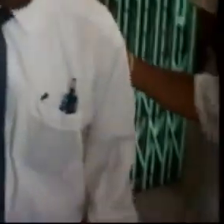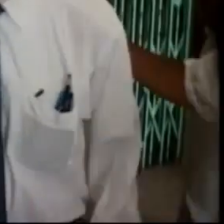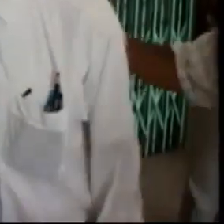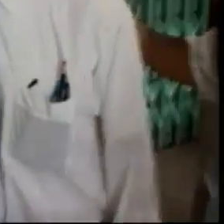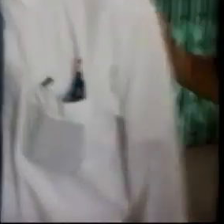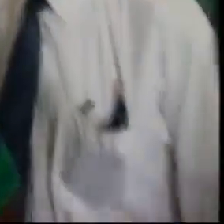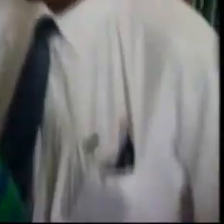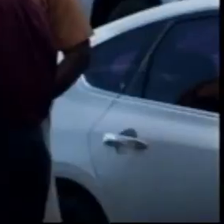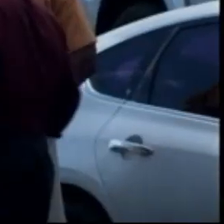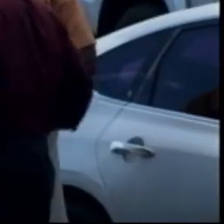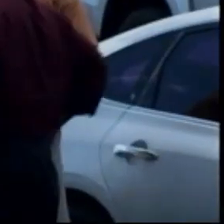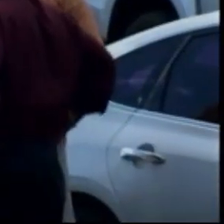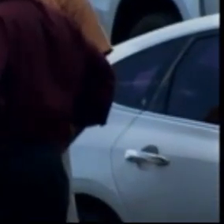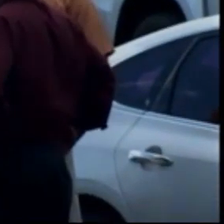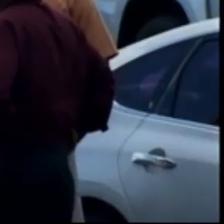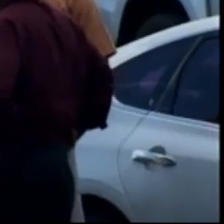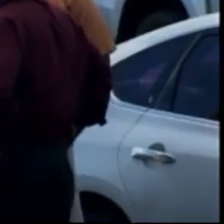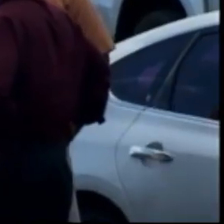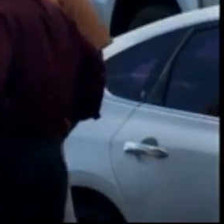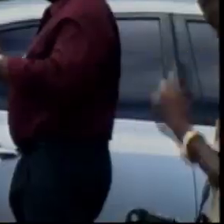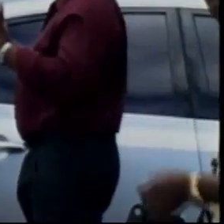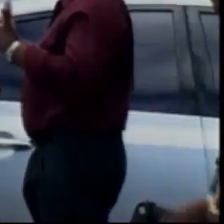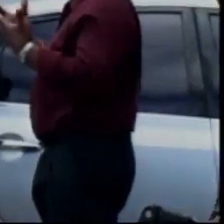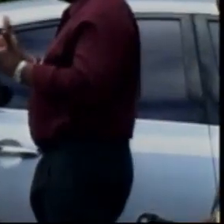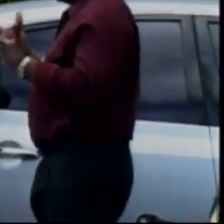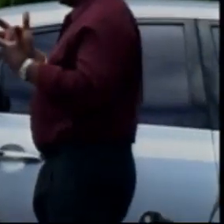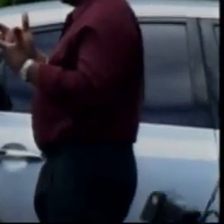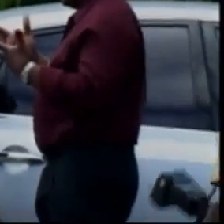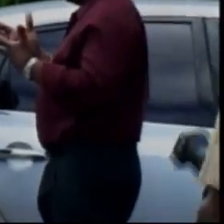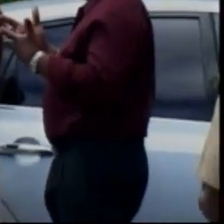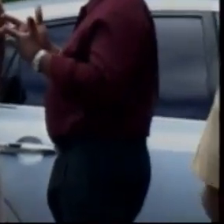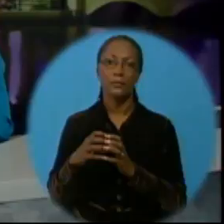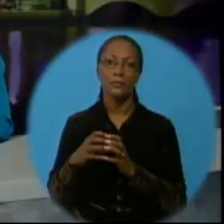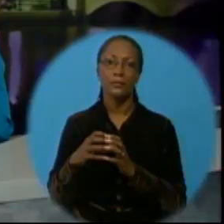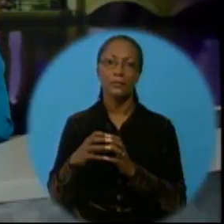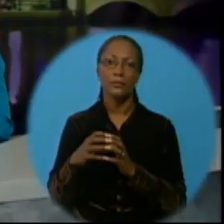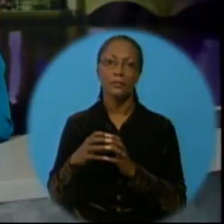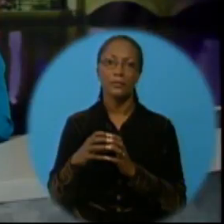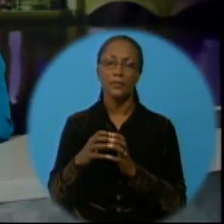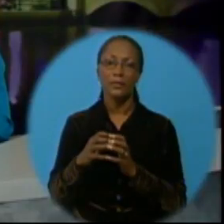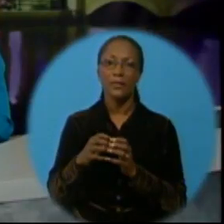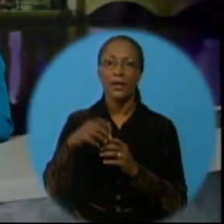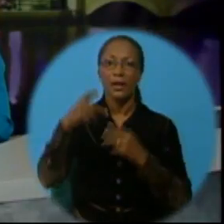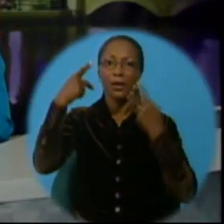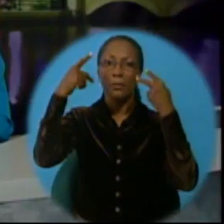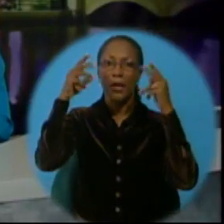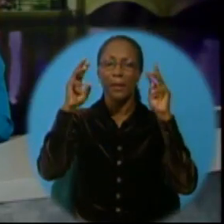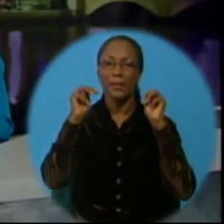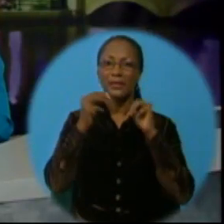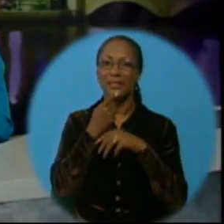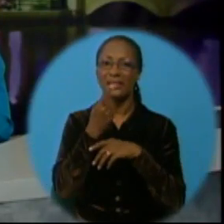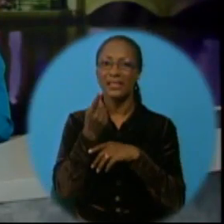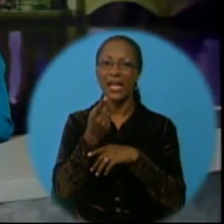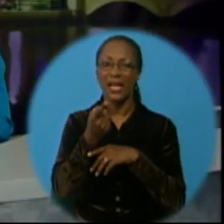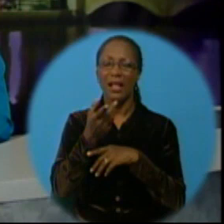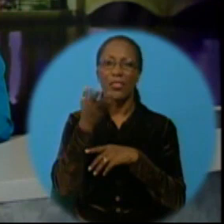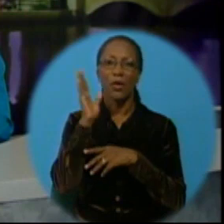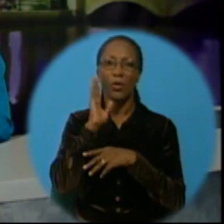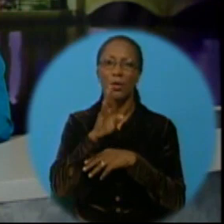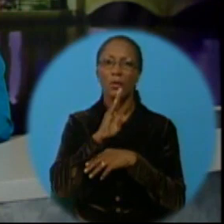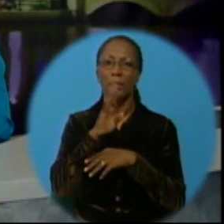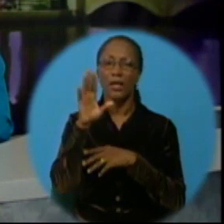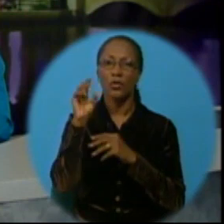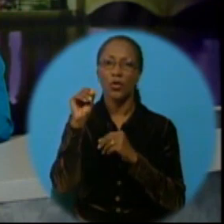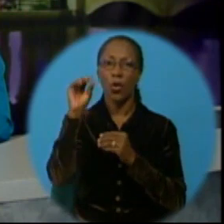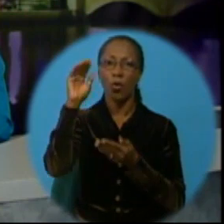relating to retrenchments at the commission. He also made clear that there will be no decrease in the number of workers to be sent